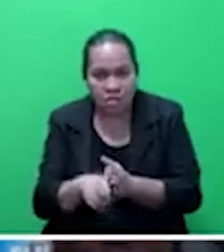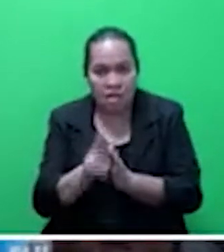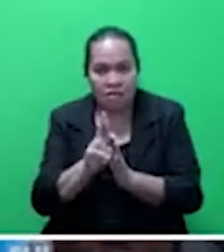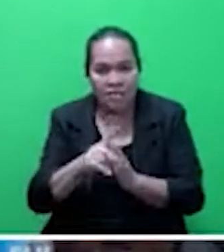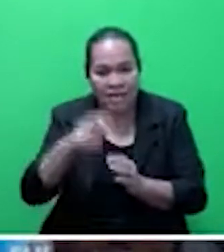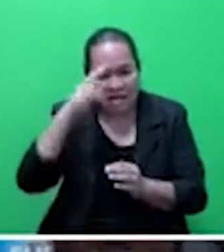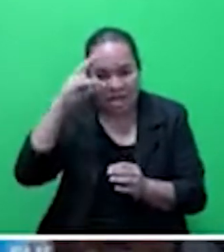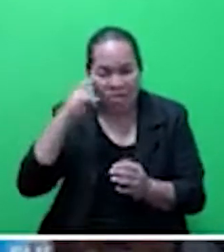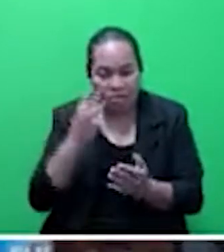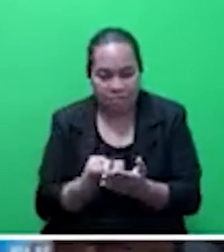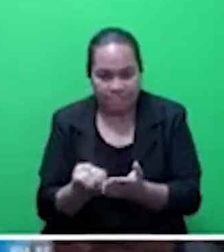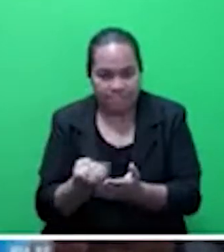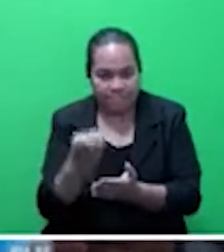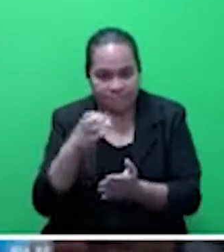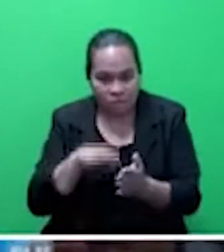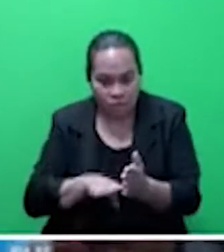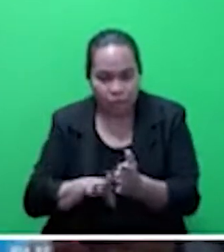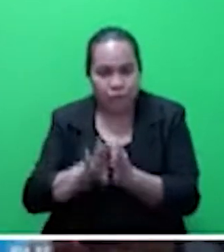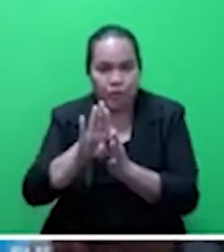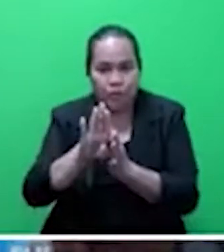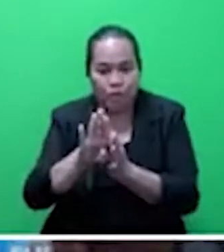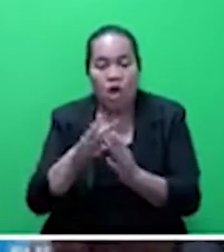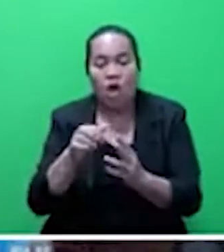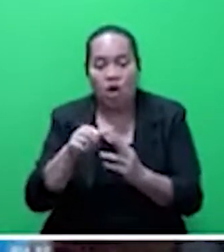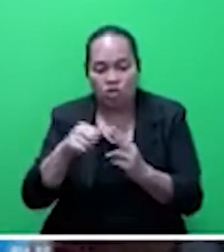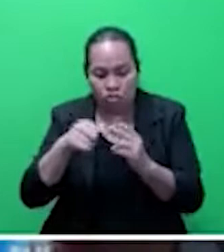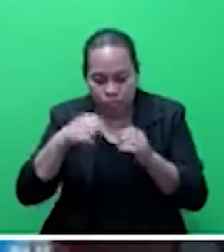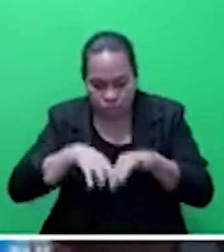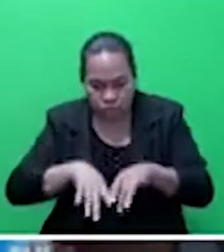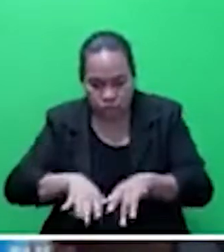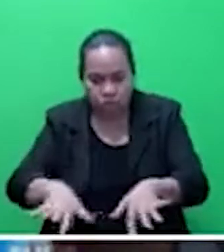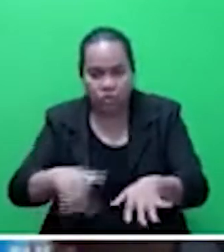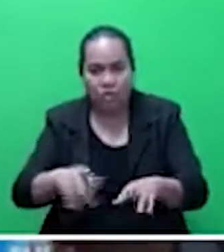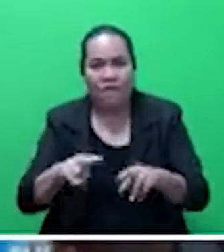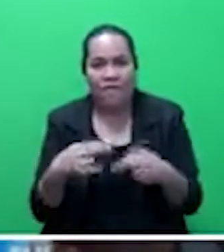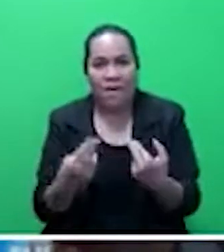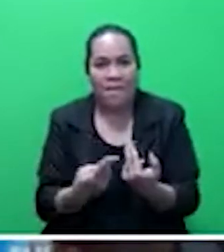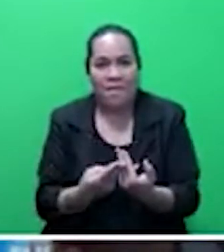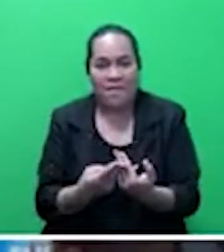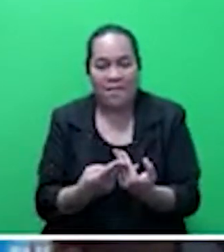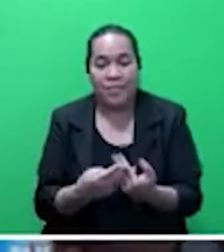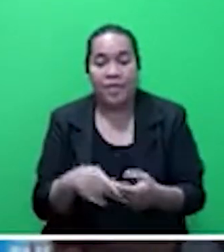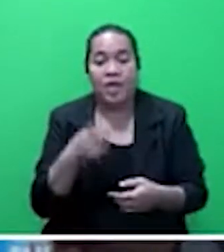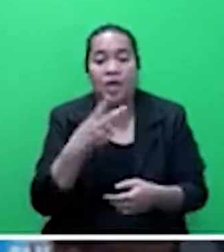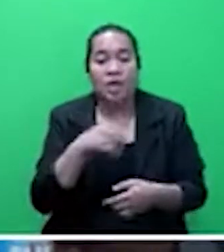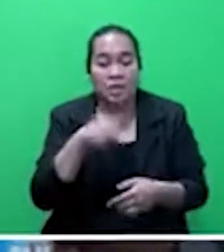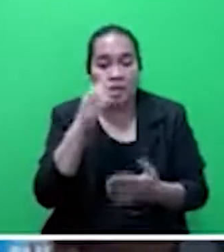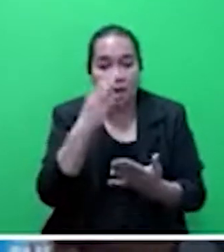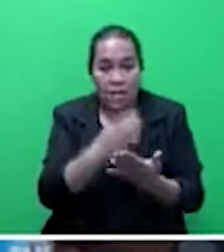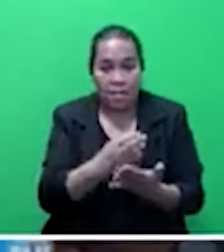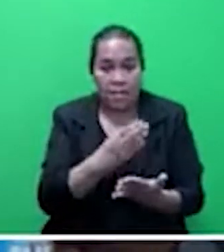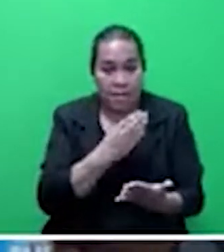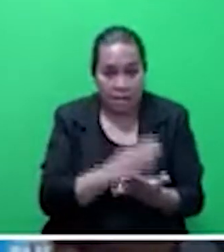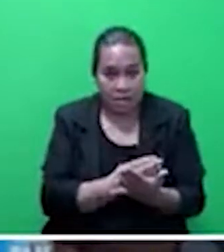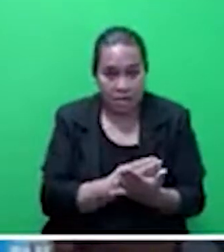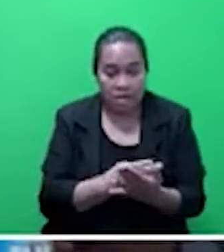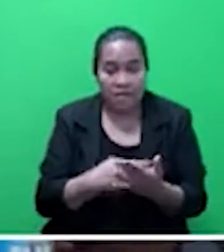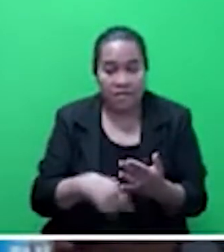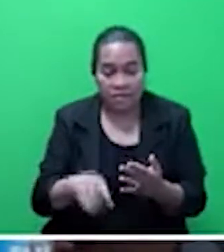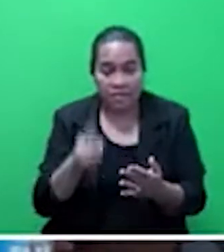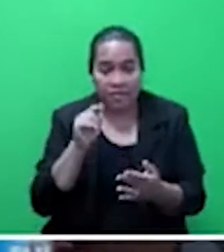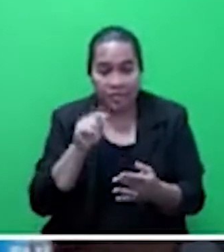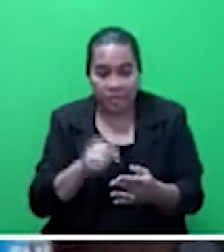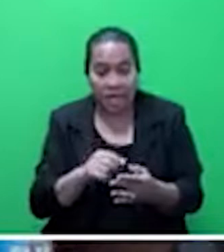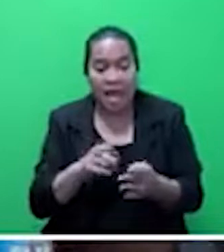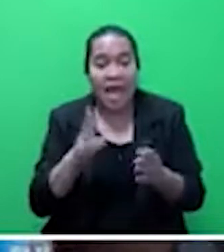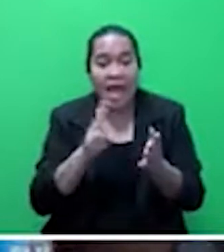as the pathway to recover right down to the family level. Mr. Speaker, this 2022-2023 financial year, the